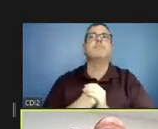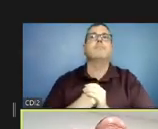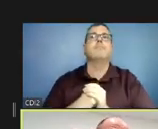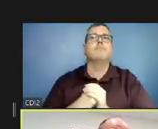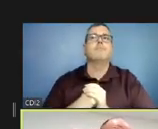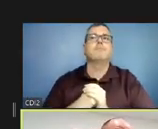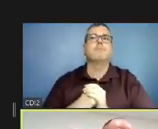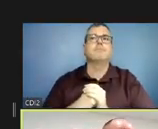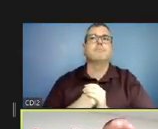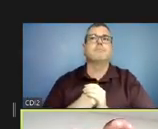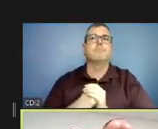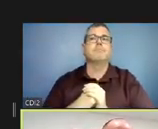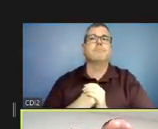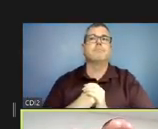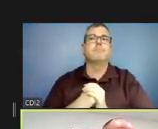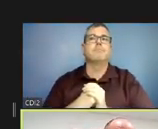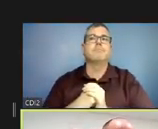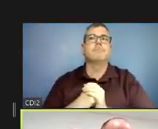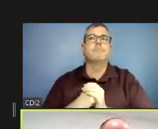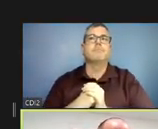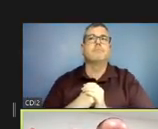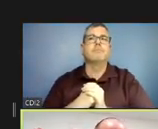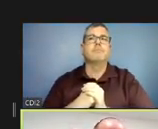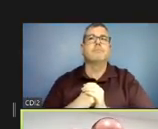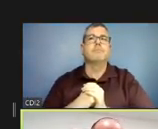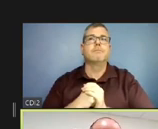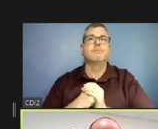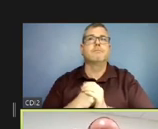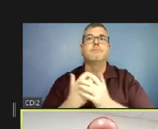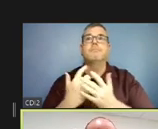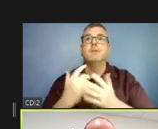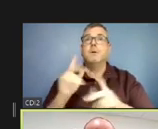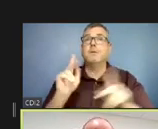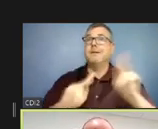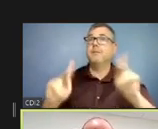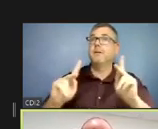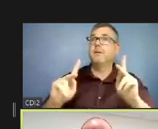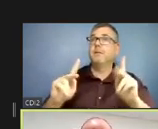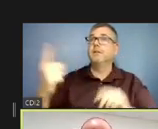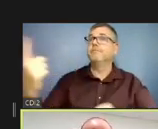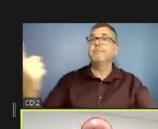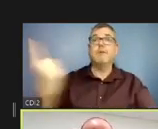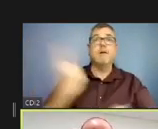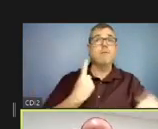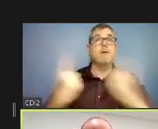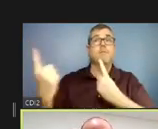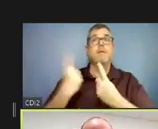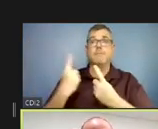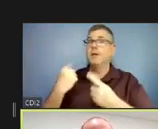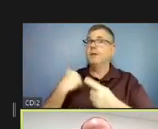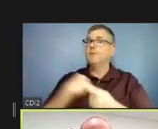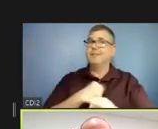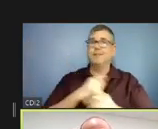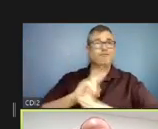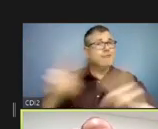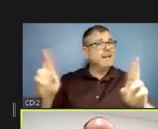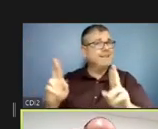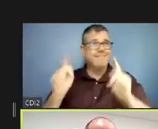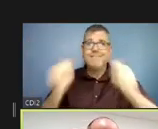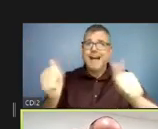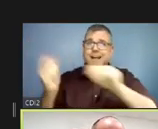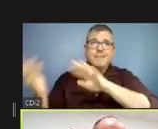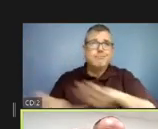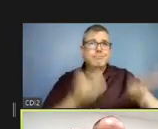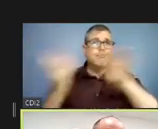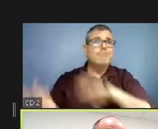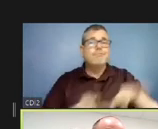So basically the minute that they come in, we've got a plan, to get them out as quickly as we possibly can. So this